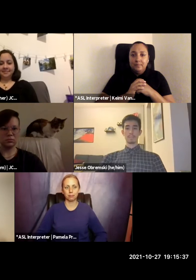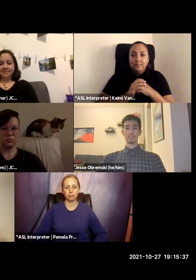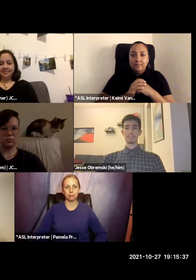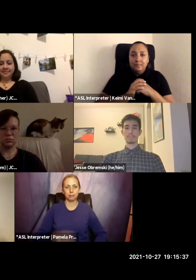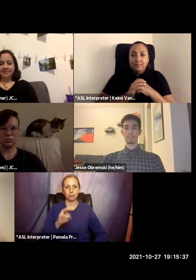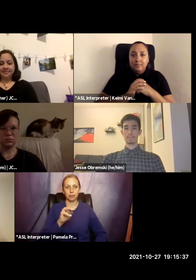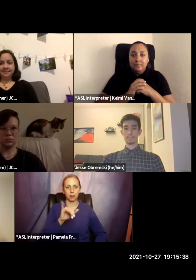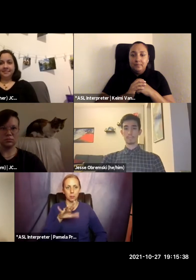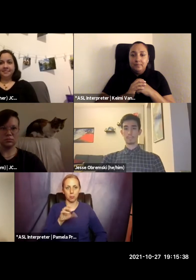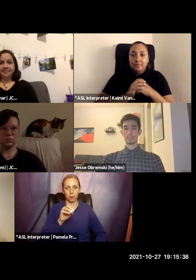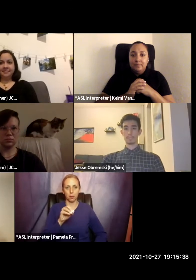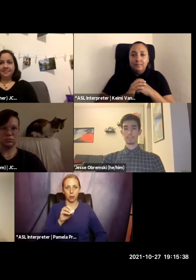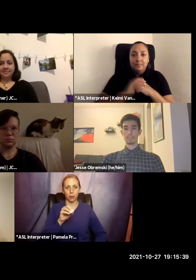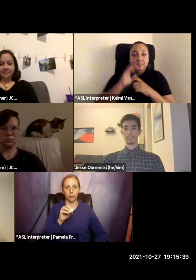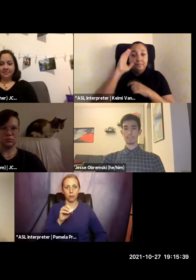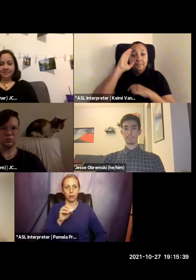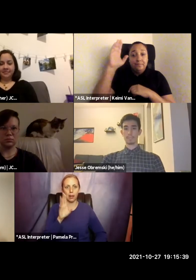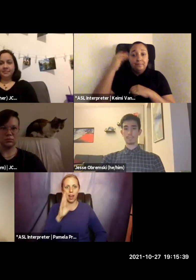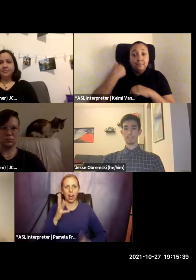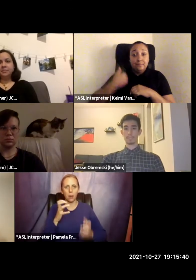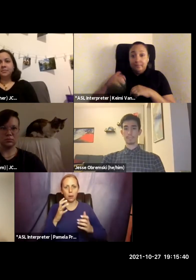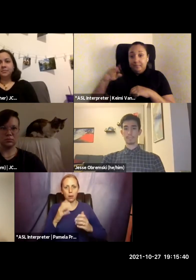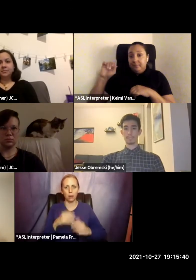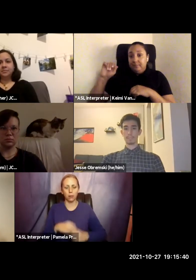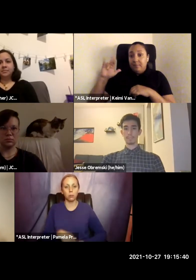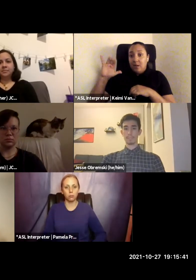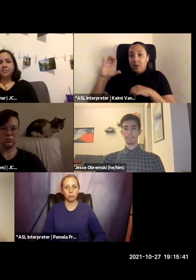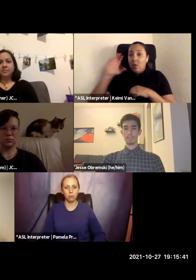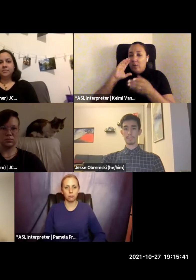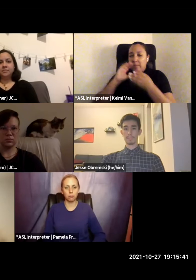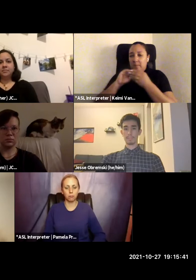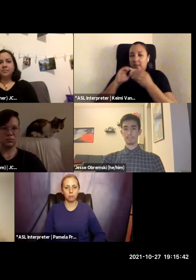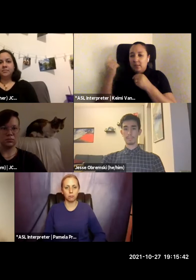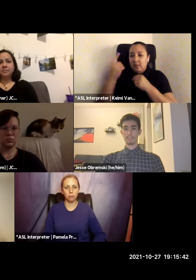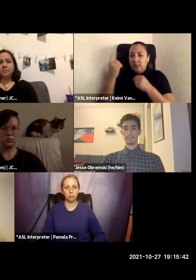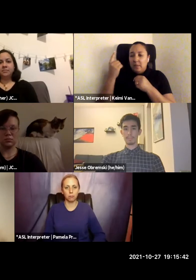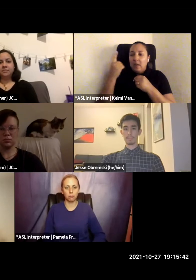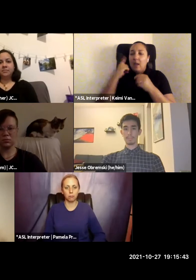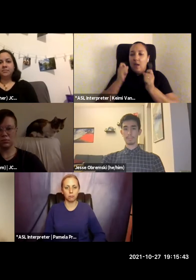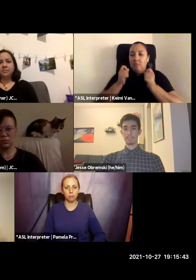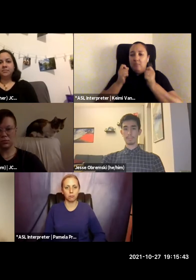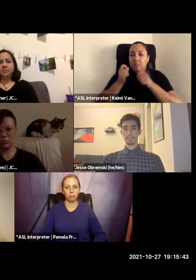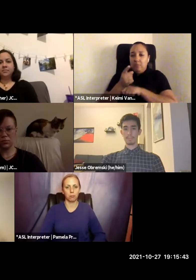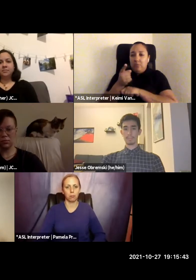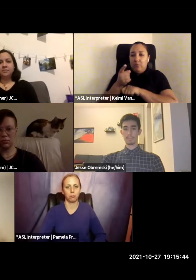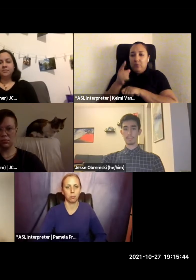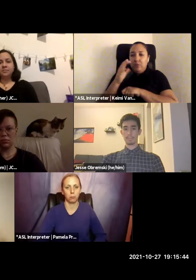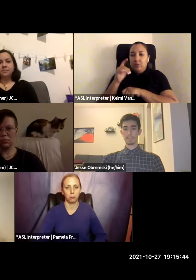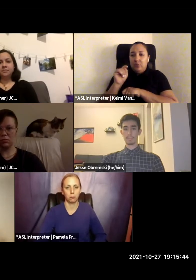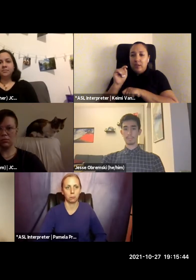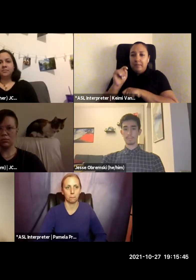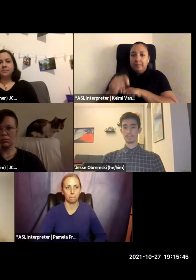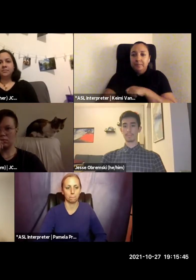Mario, I'm gonna jump in and mention something that I put into the chat, and that is